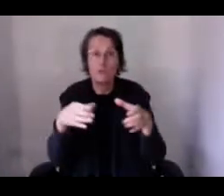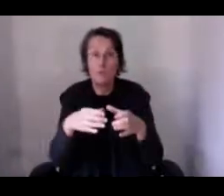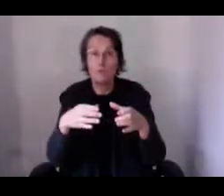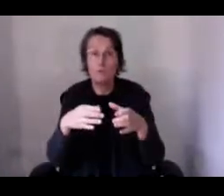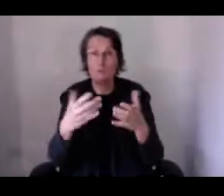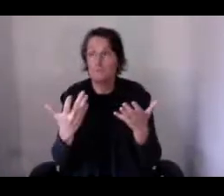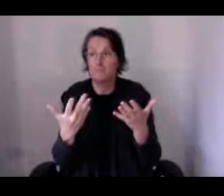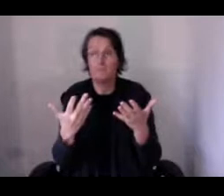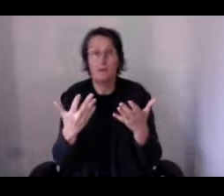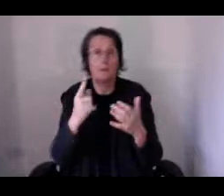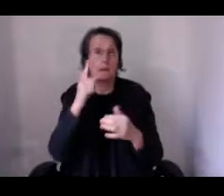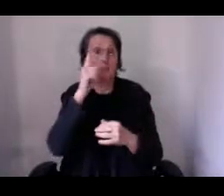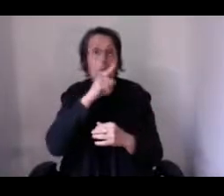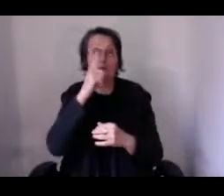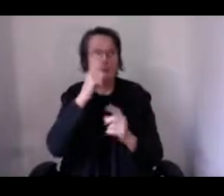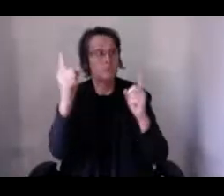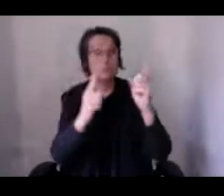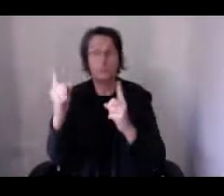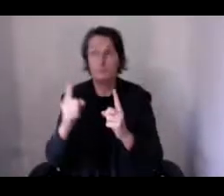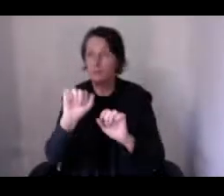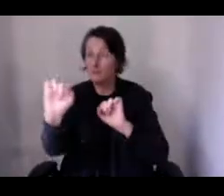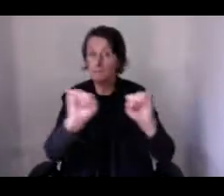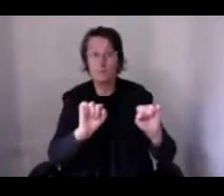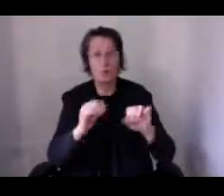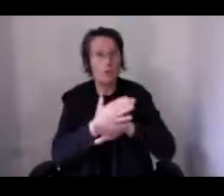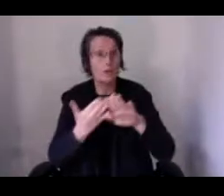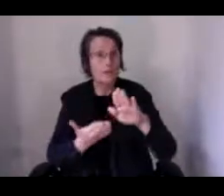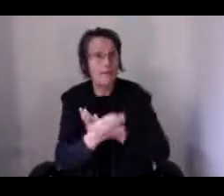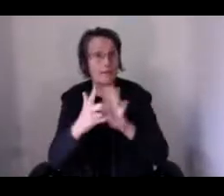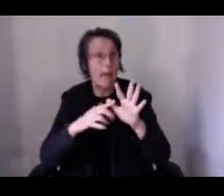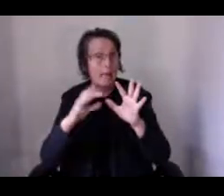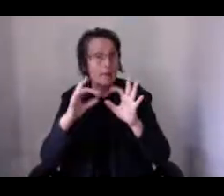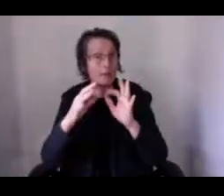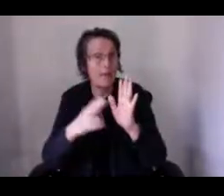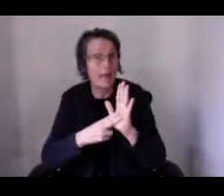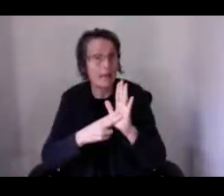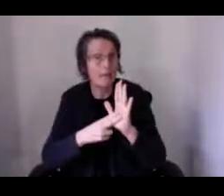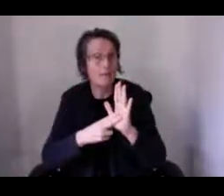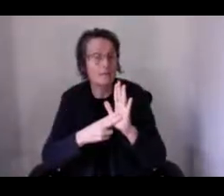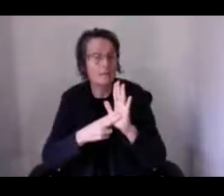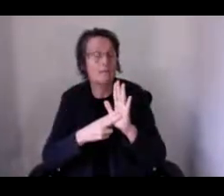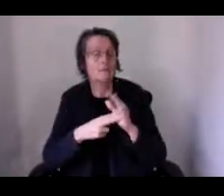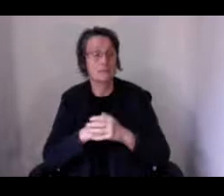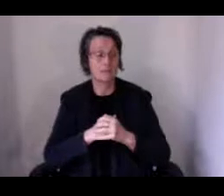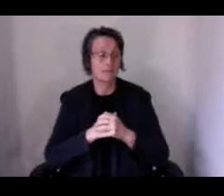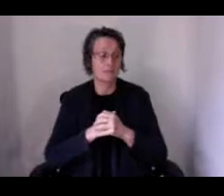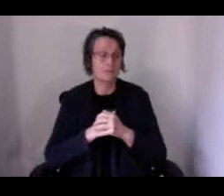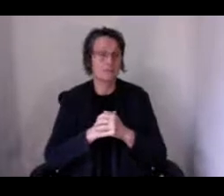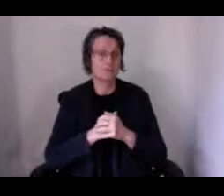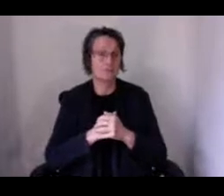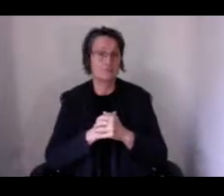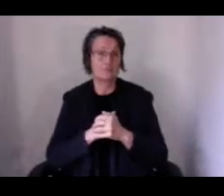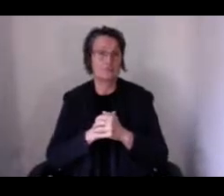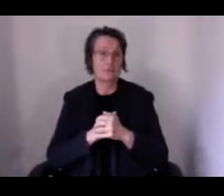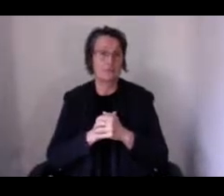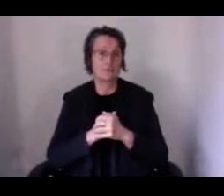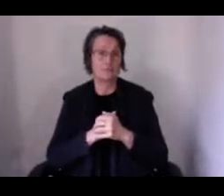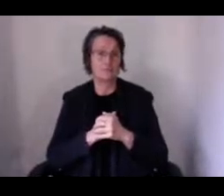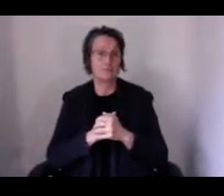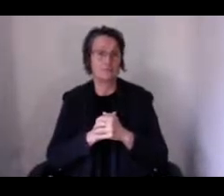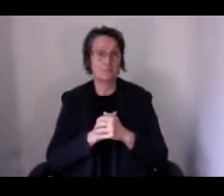people who might be operating under an ABN, which is sort of a collective of